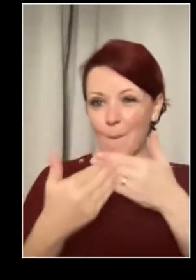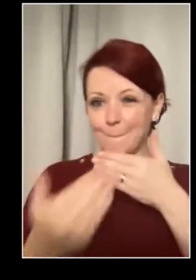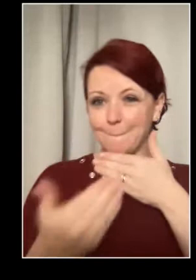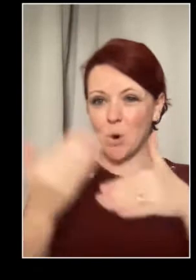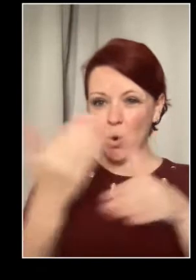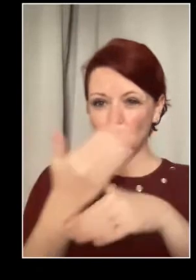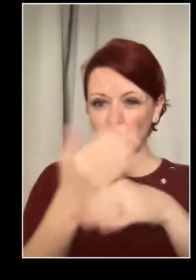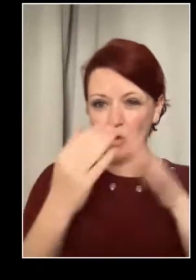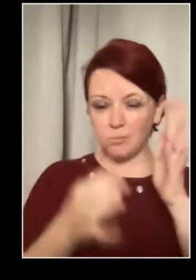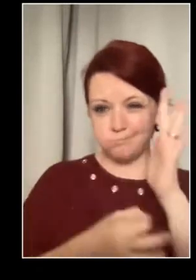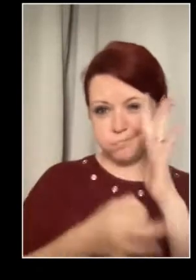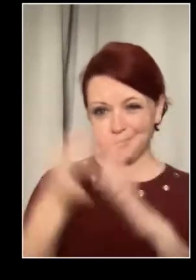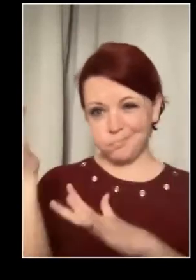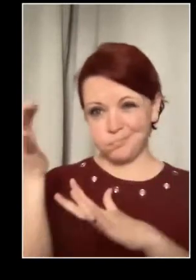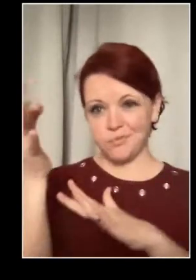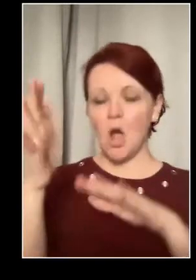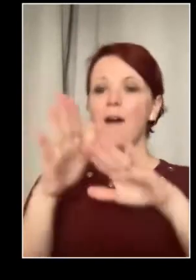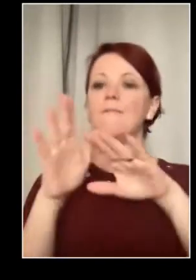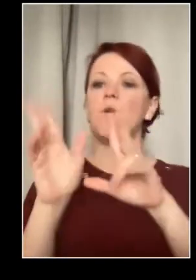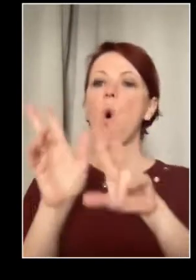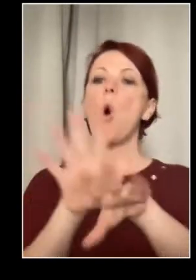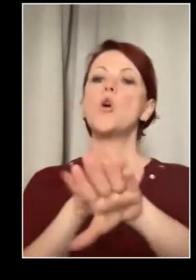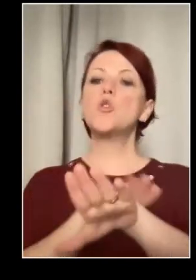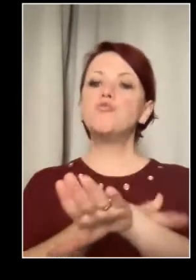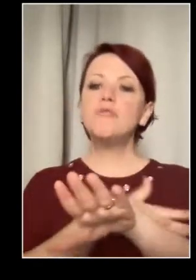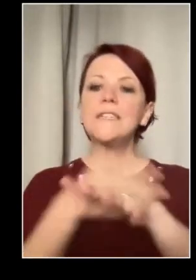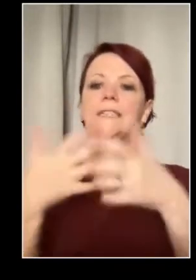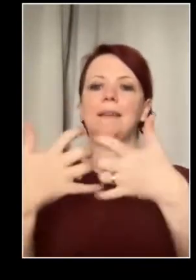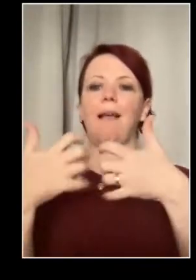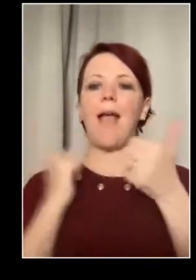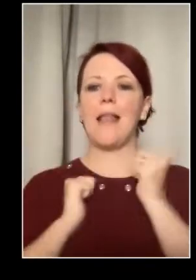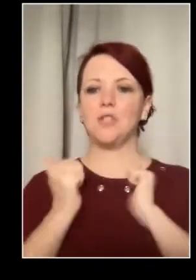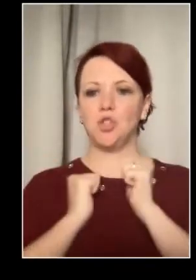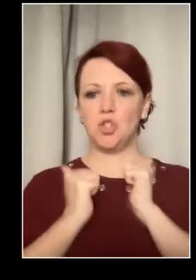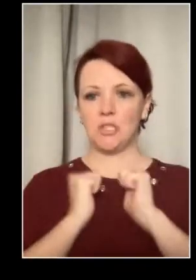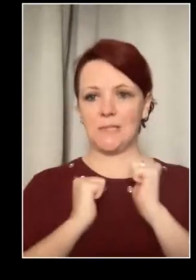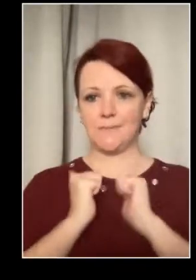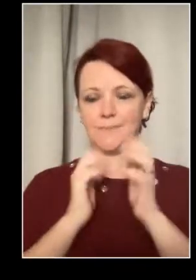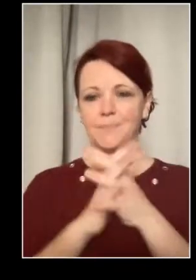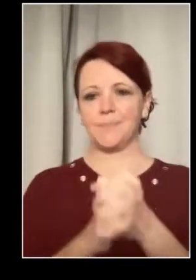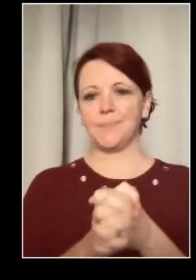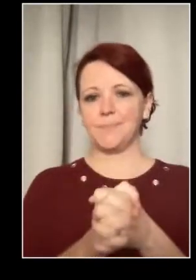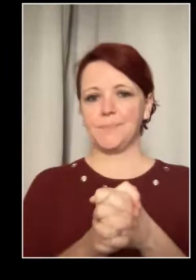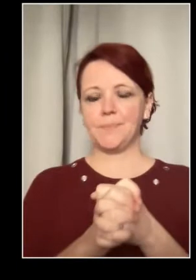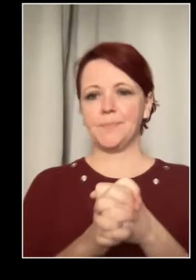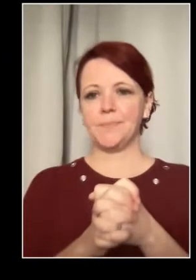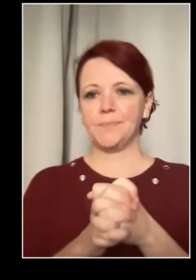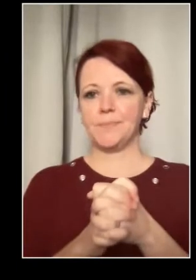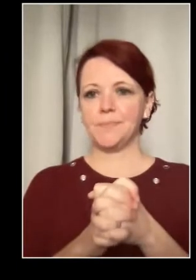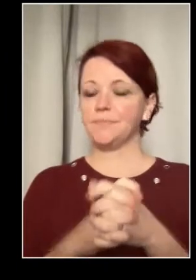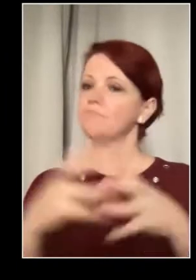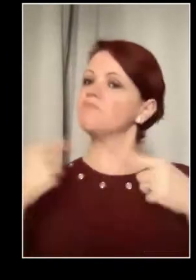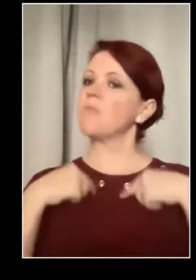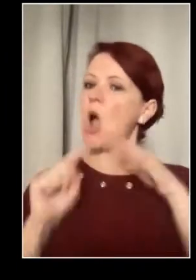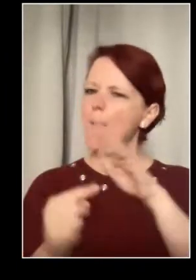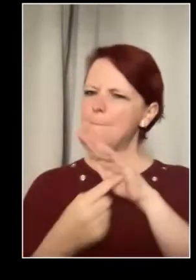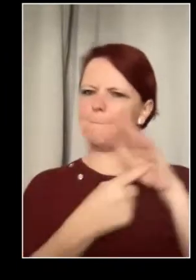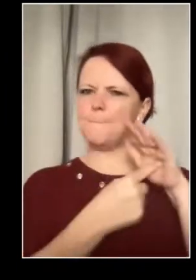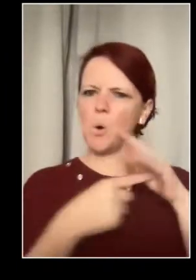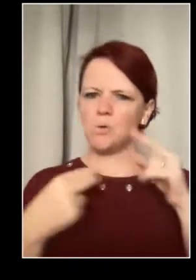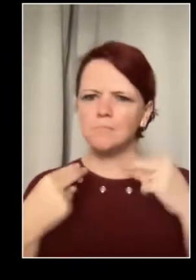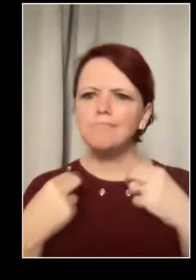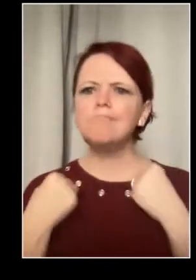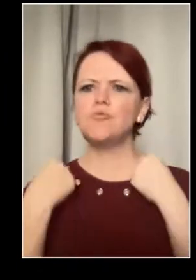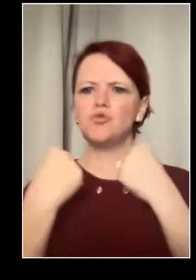focuses going forward to help drive new apprenticeships. And all in all, one of our most important strengths is that we